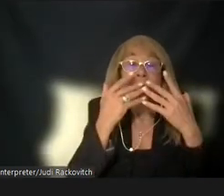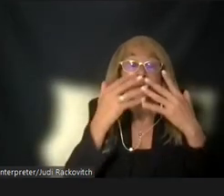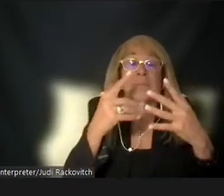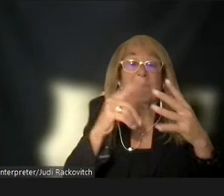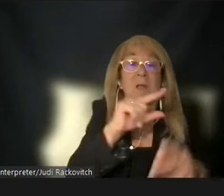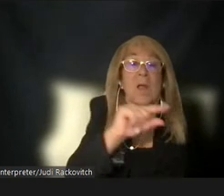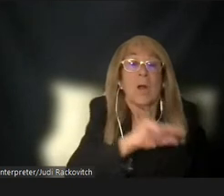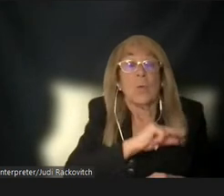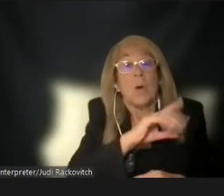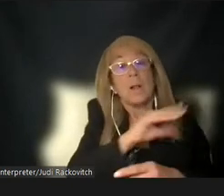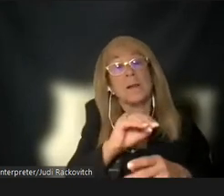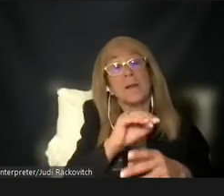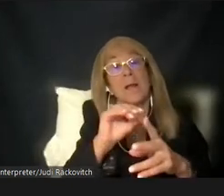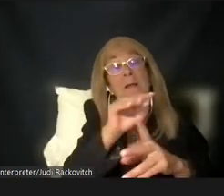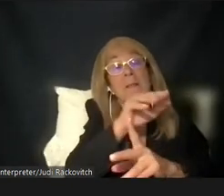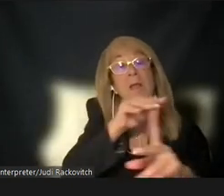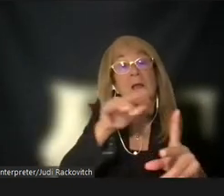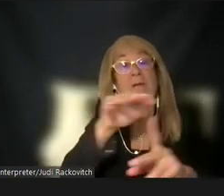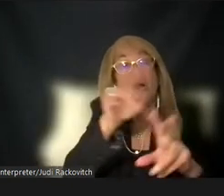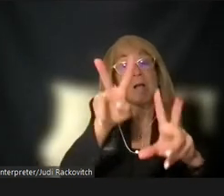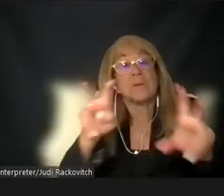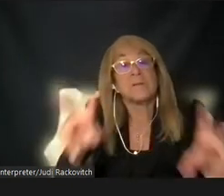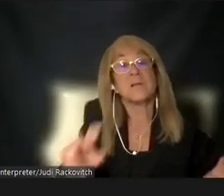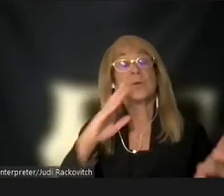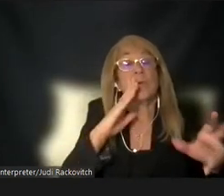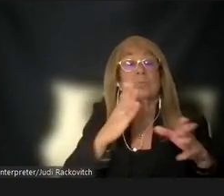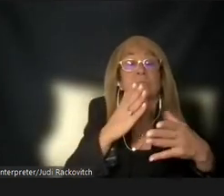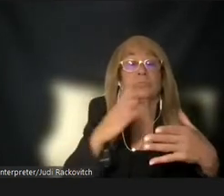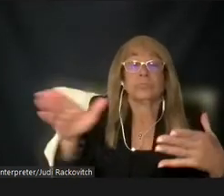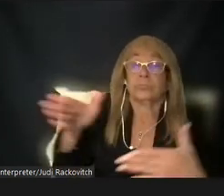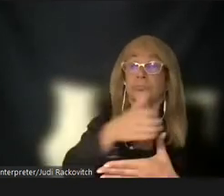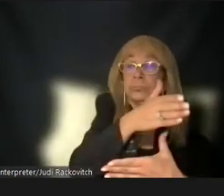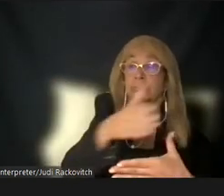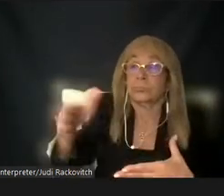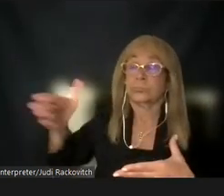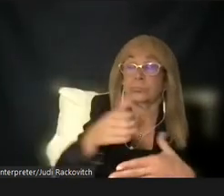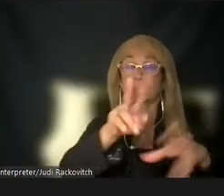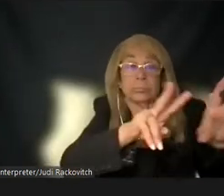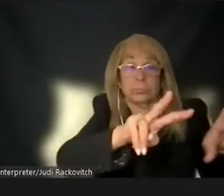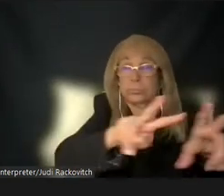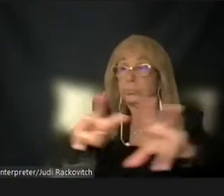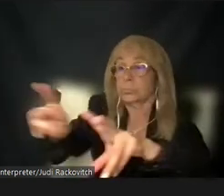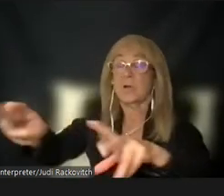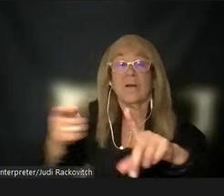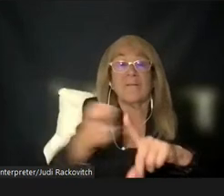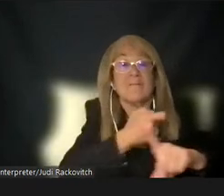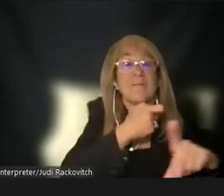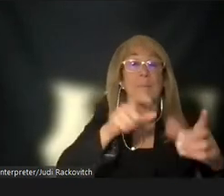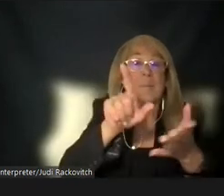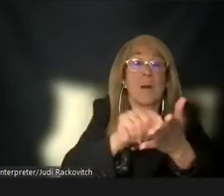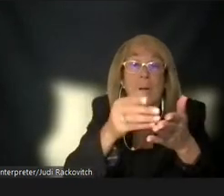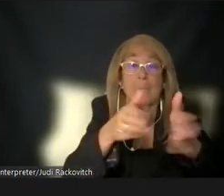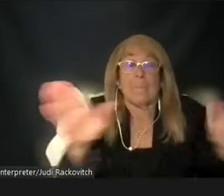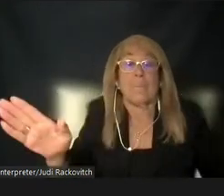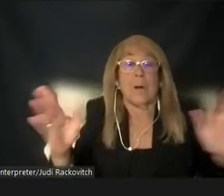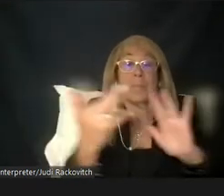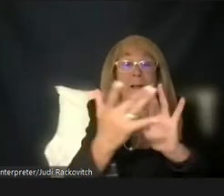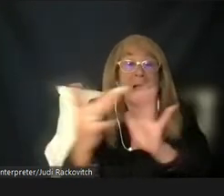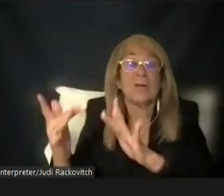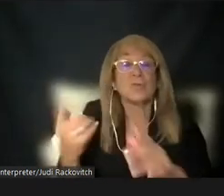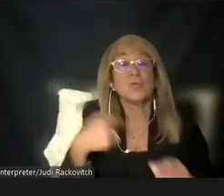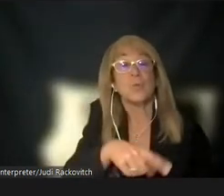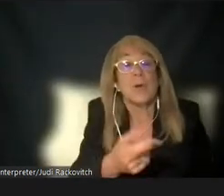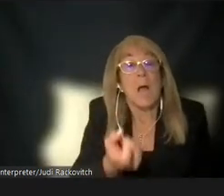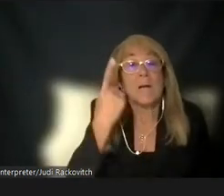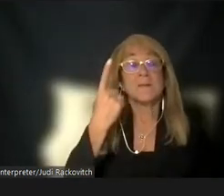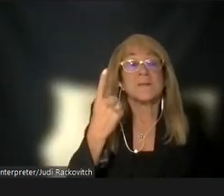environmental assessment is going to assess a range of scenarios and will be informed by robust public outreach. Studying multiple scenarios ensures that we understand the